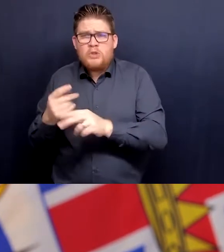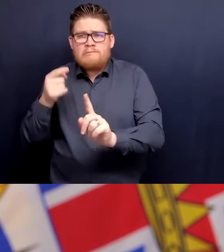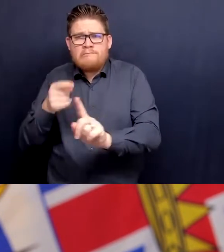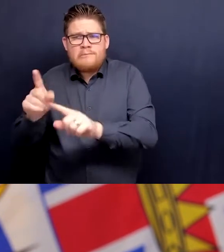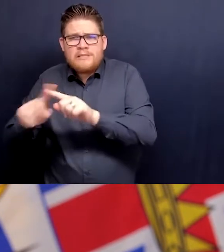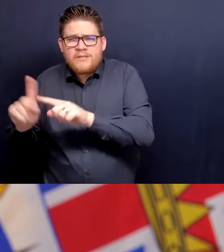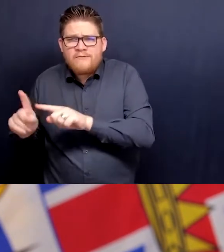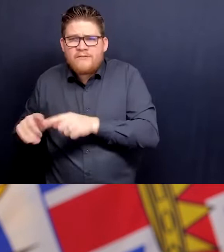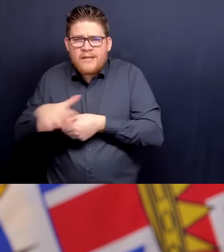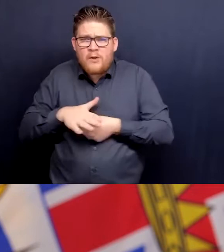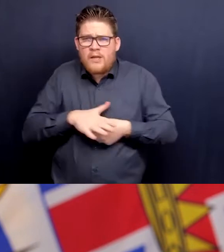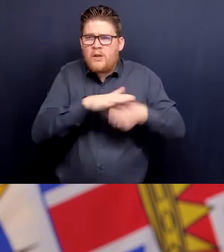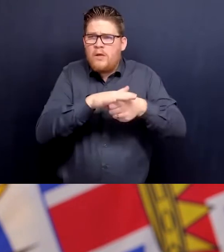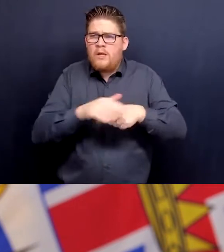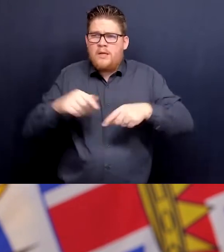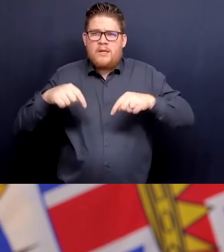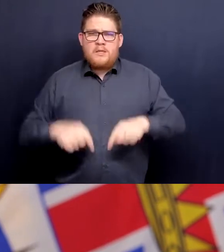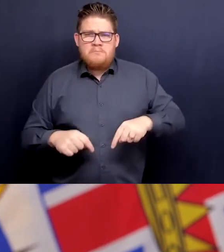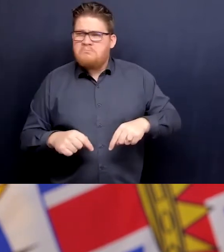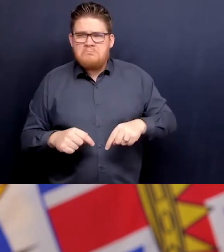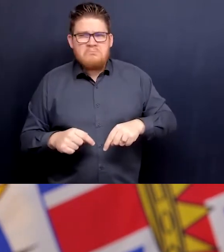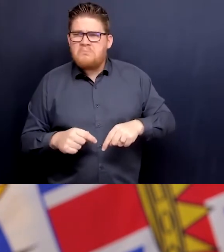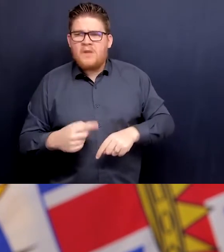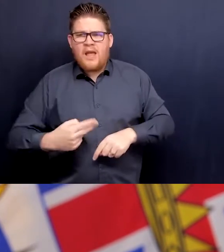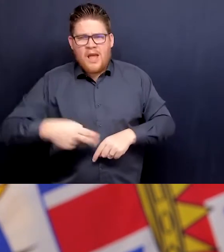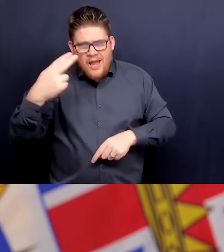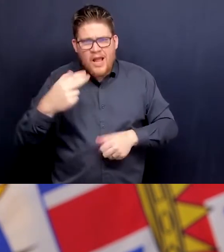And most of those settings, so if we think about a bar, a restaurant, a